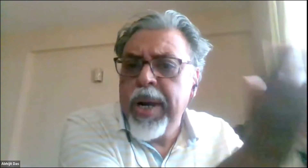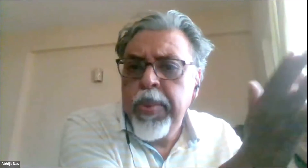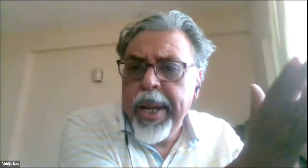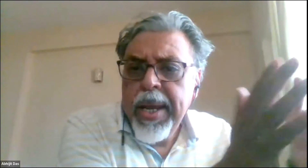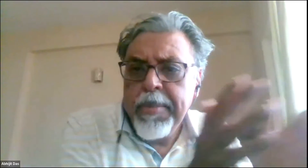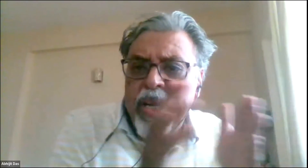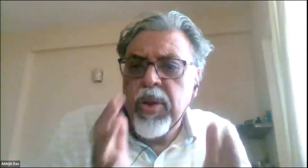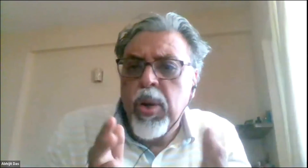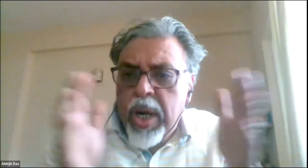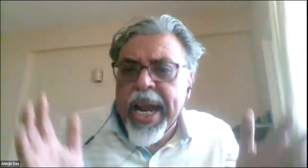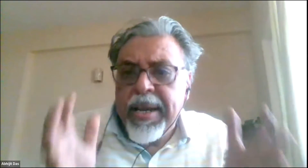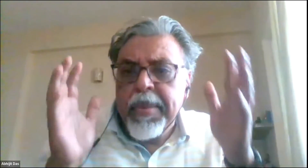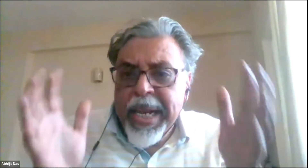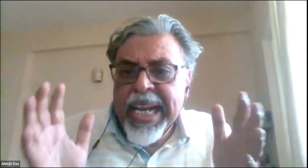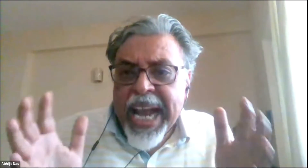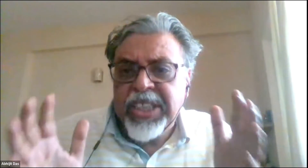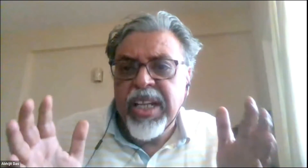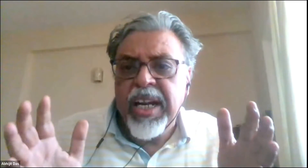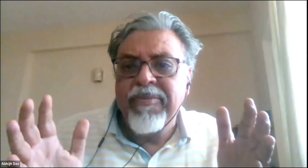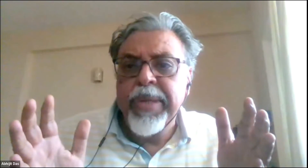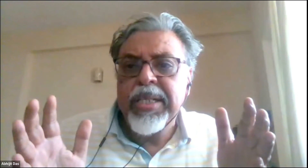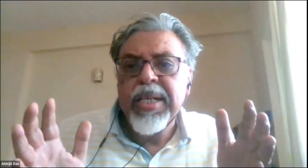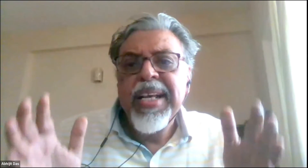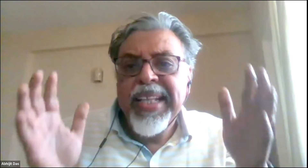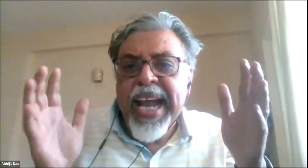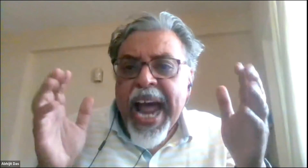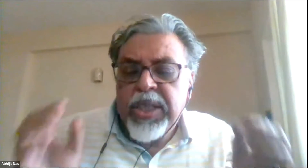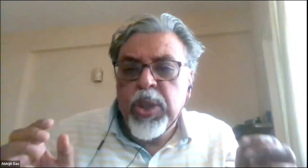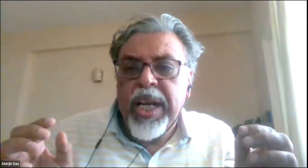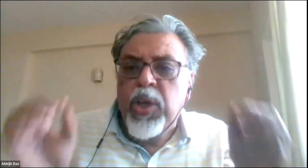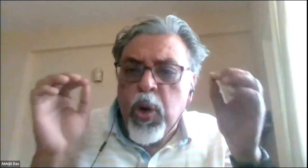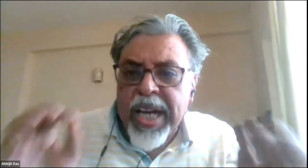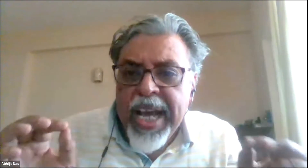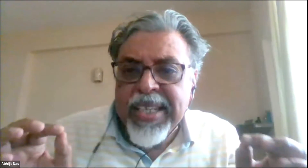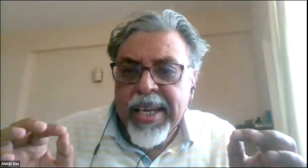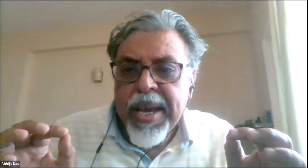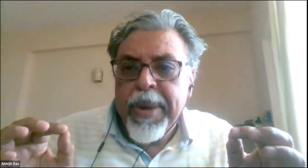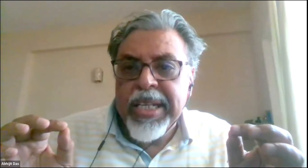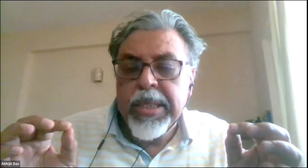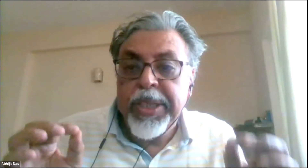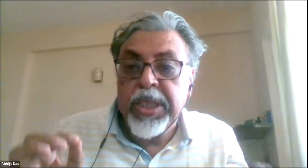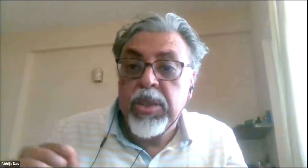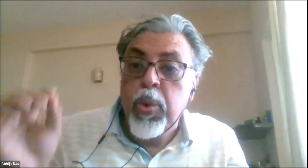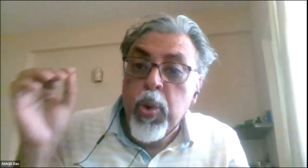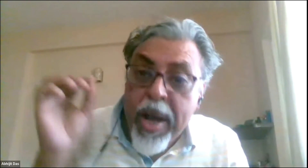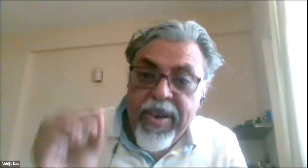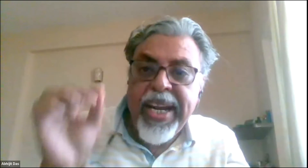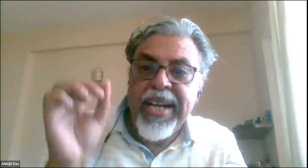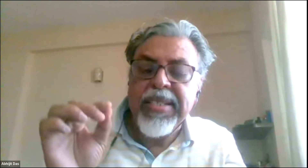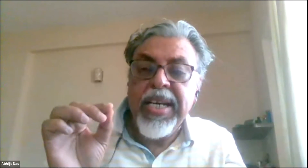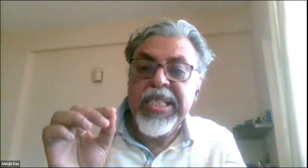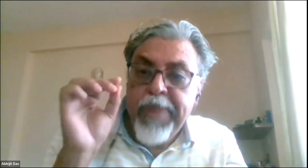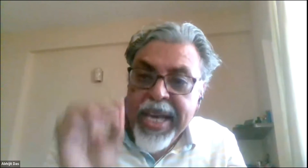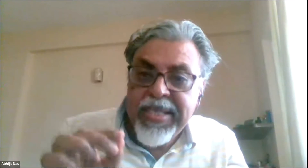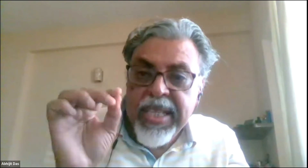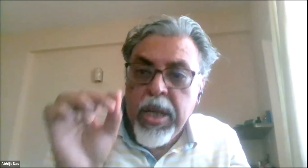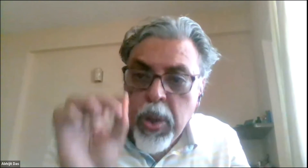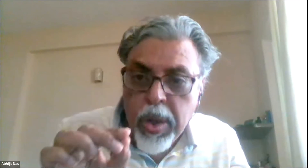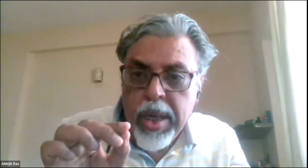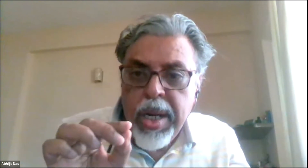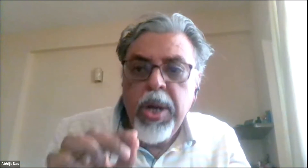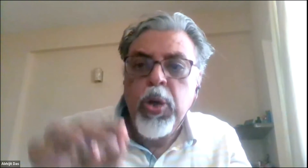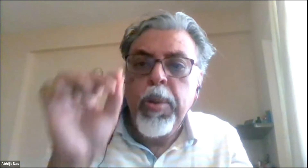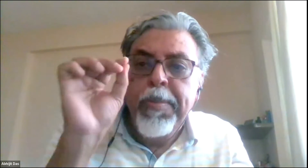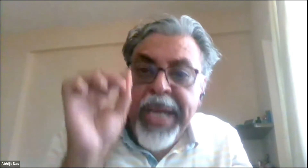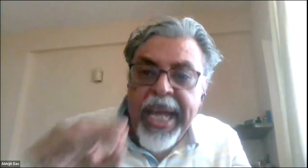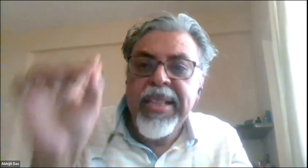may go in one way, but if you look at many national governments, they are actually tokenizing participation. So whoever gets a space in the